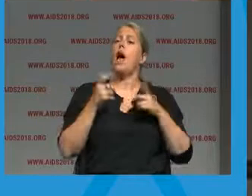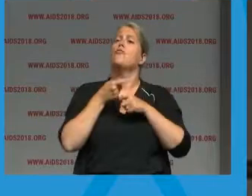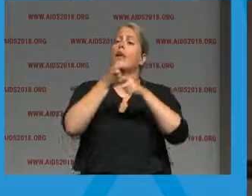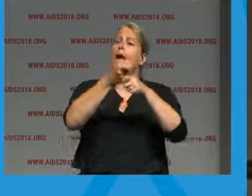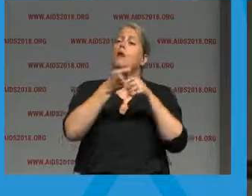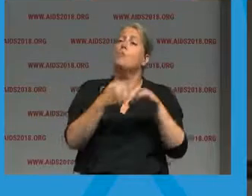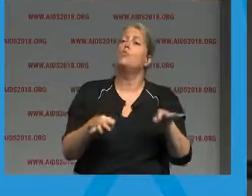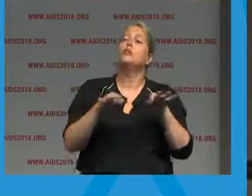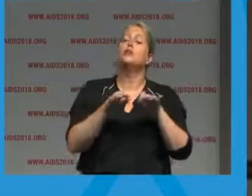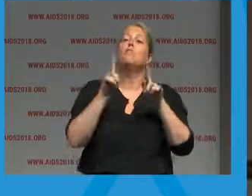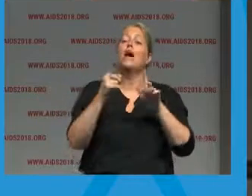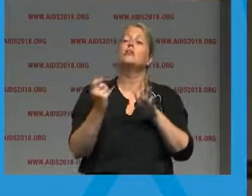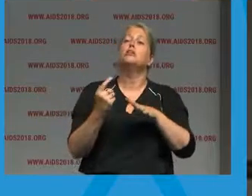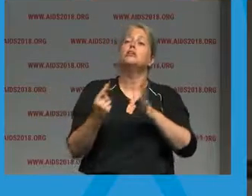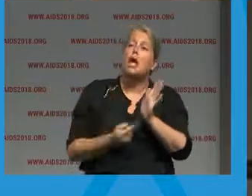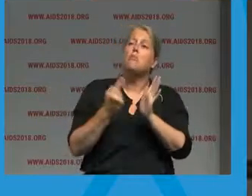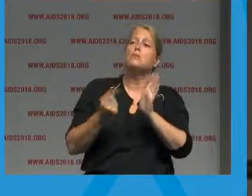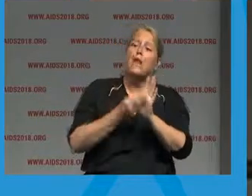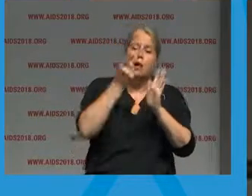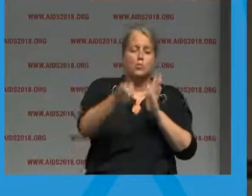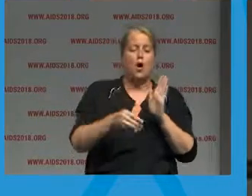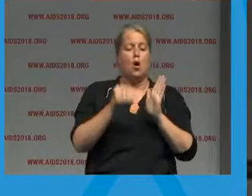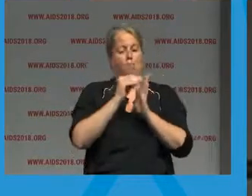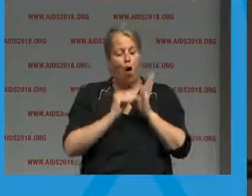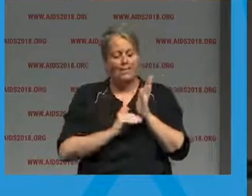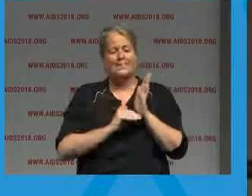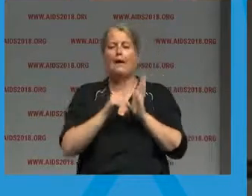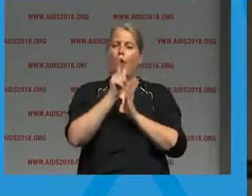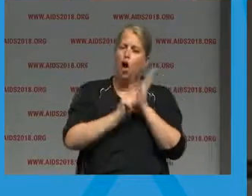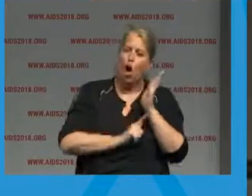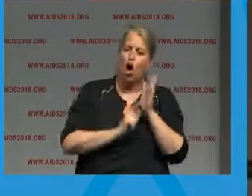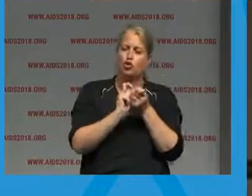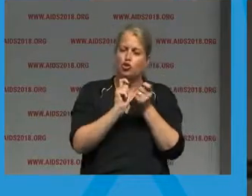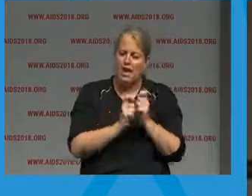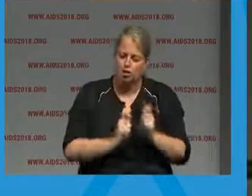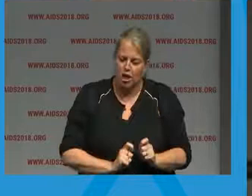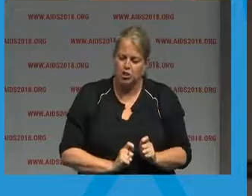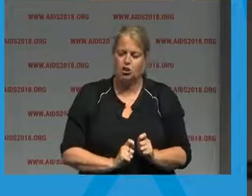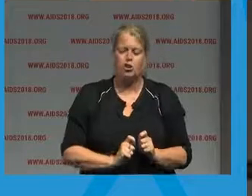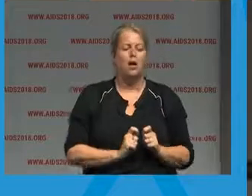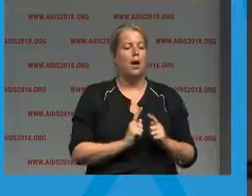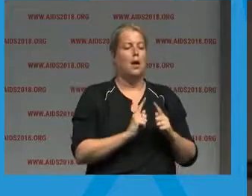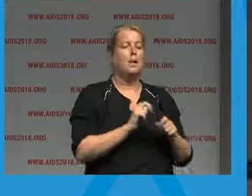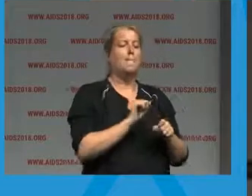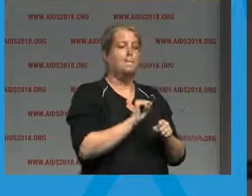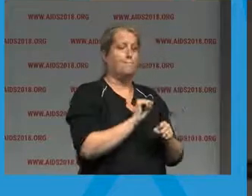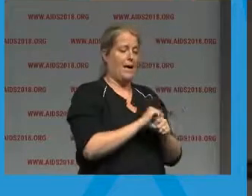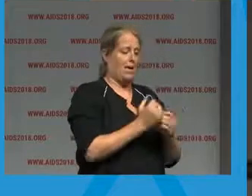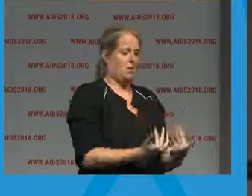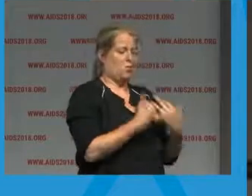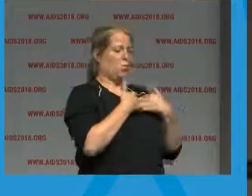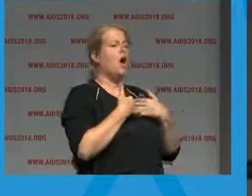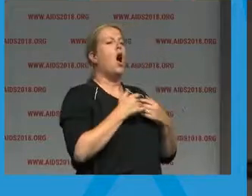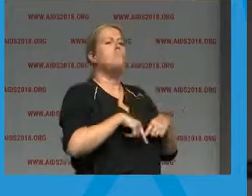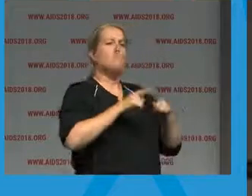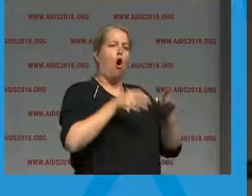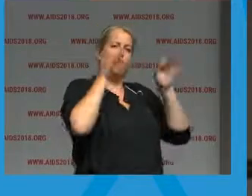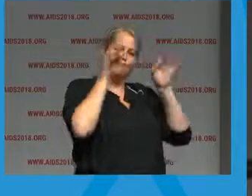in policy and law entrap us into being more decent humans. That's